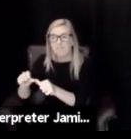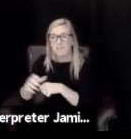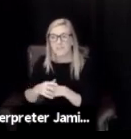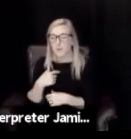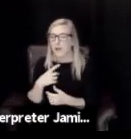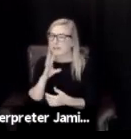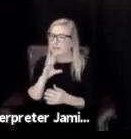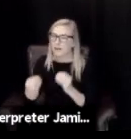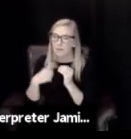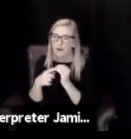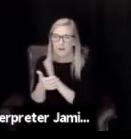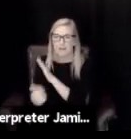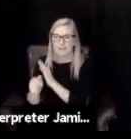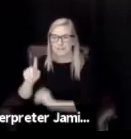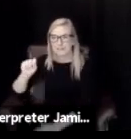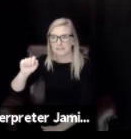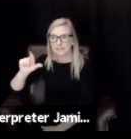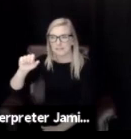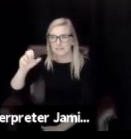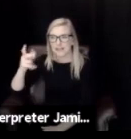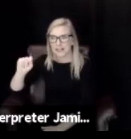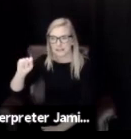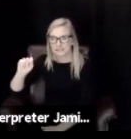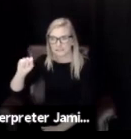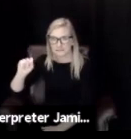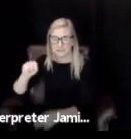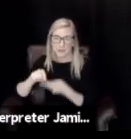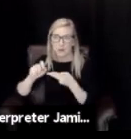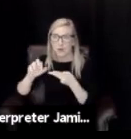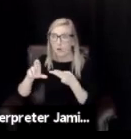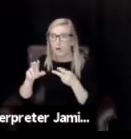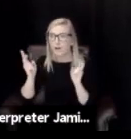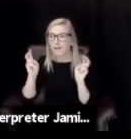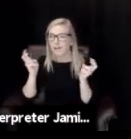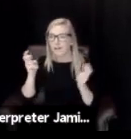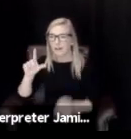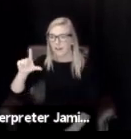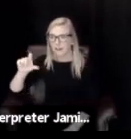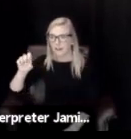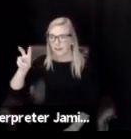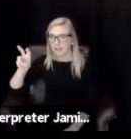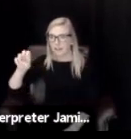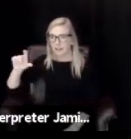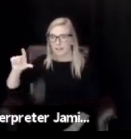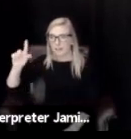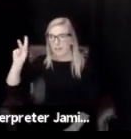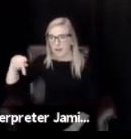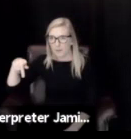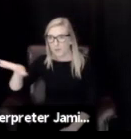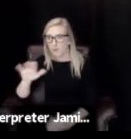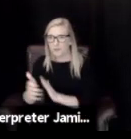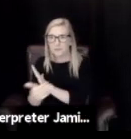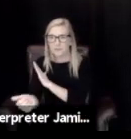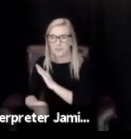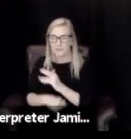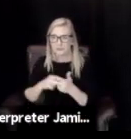about talent. Talent, what's talent? Or level up your skills, or reimagine, right? How,